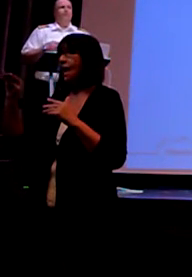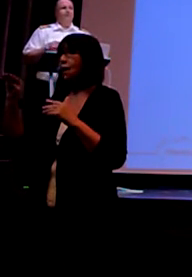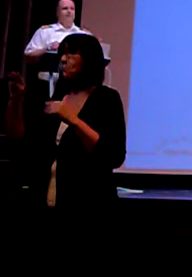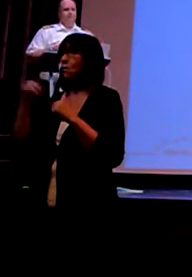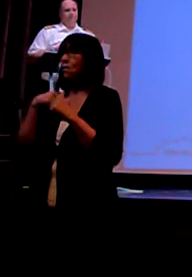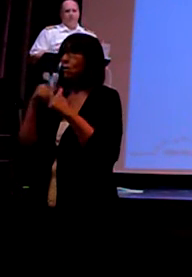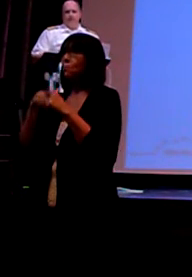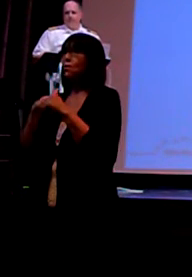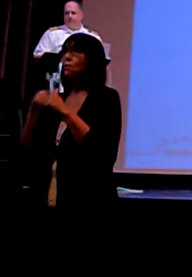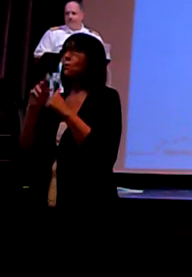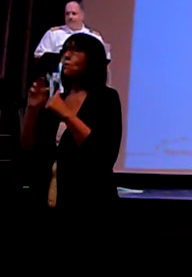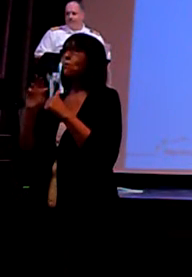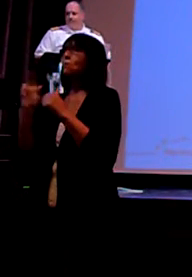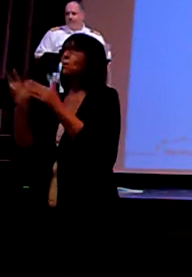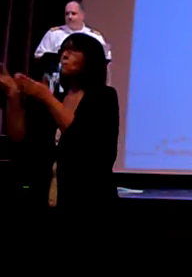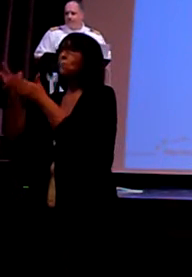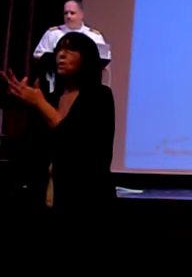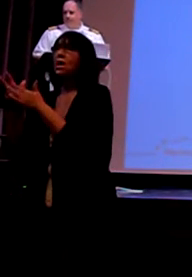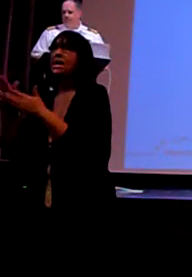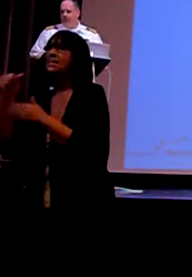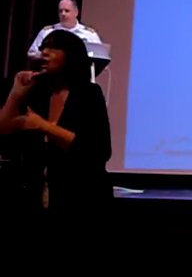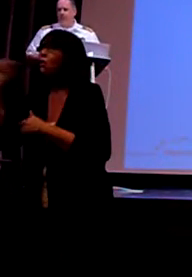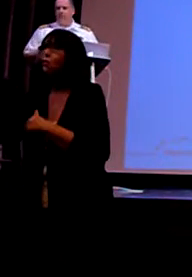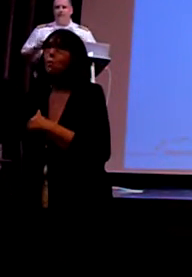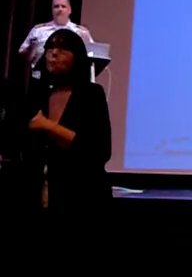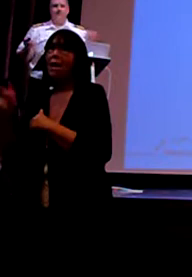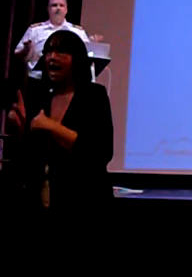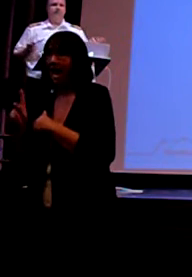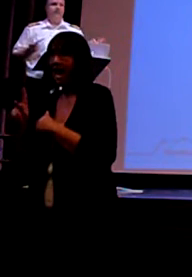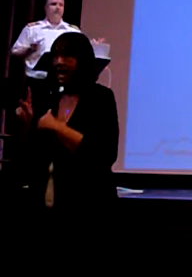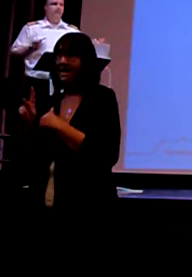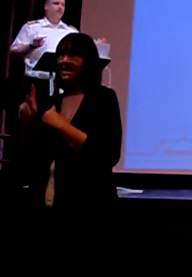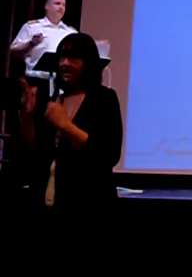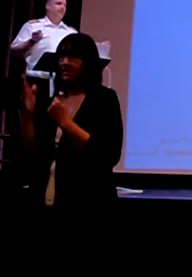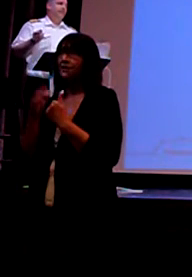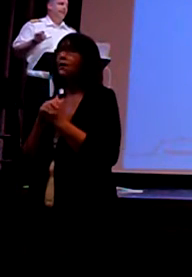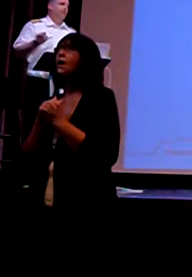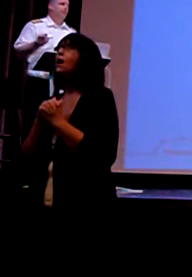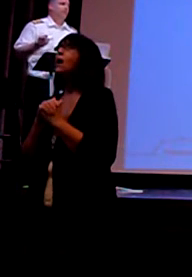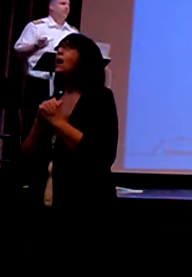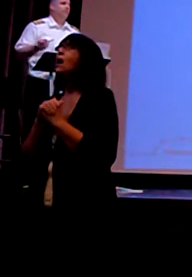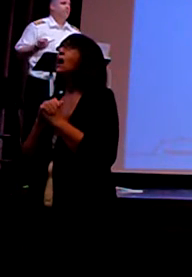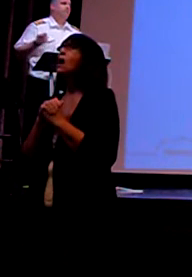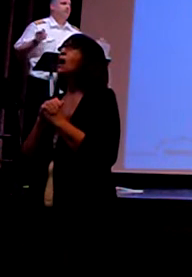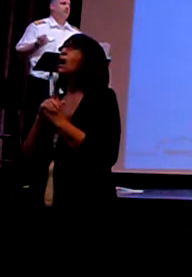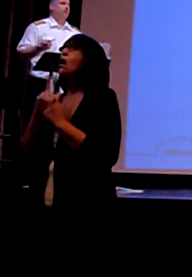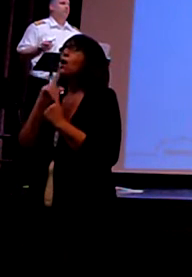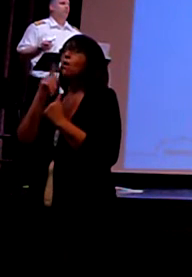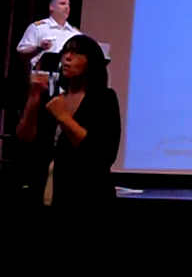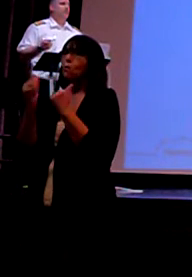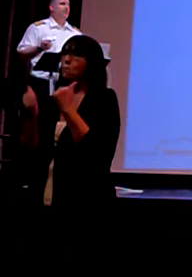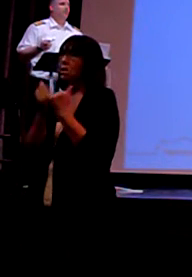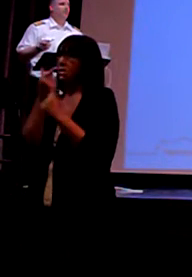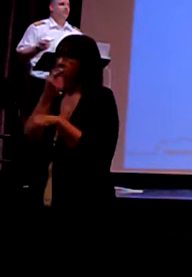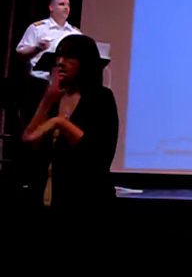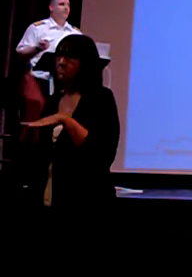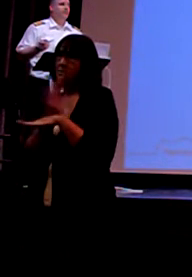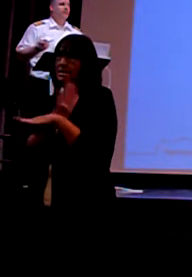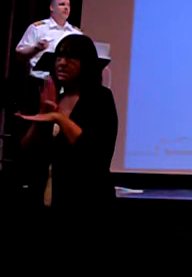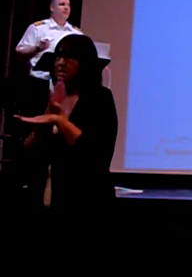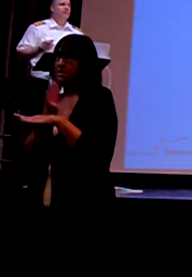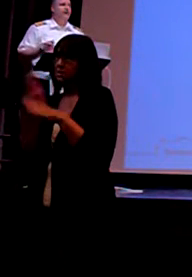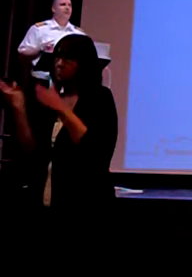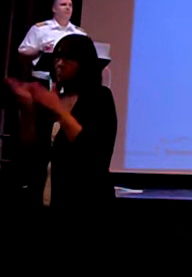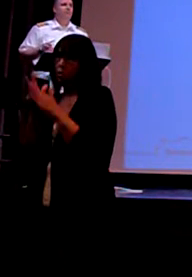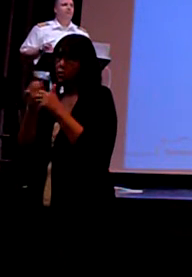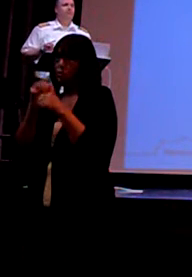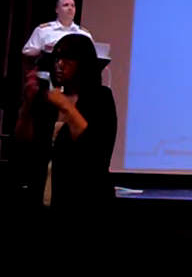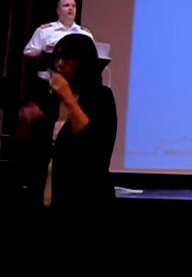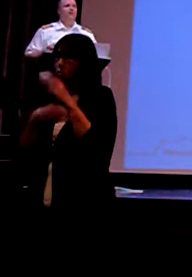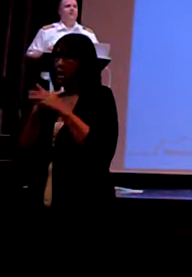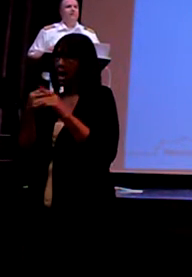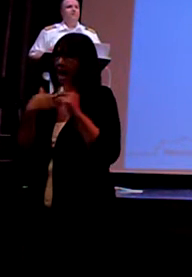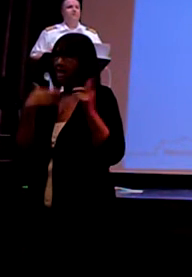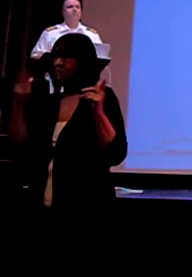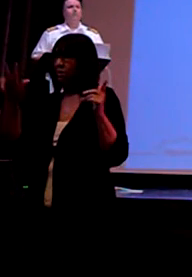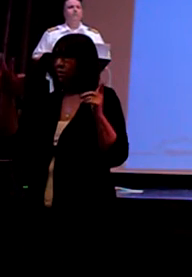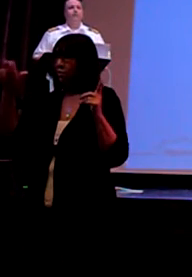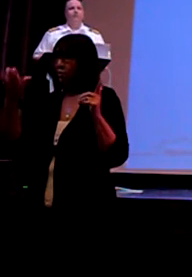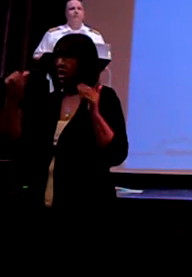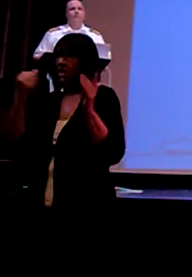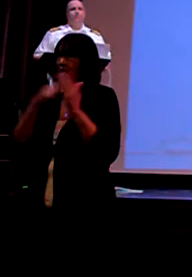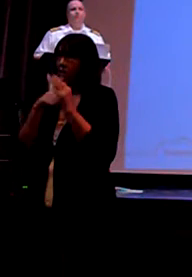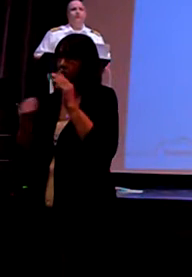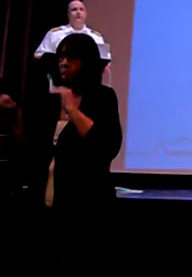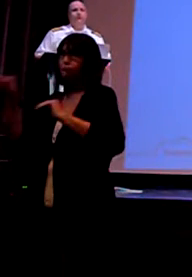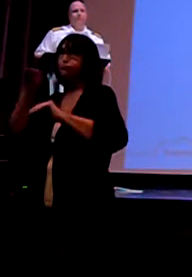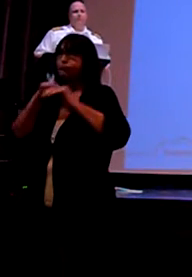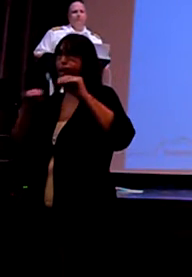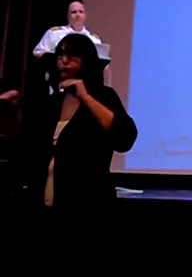not returning. A few things. It's one of the most busiest ports in the world. They have about 300,000